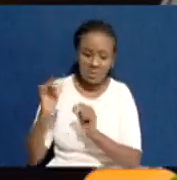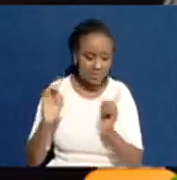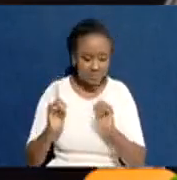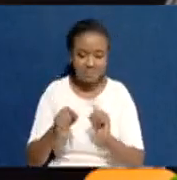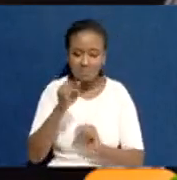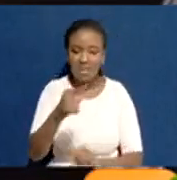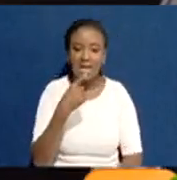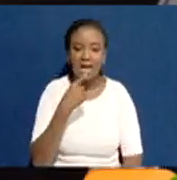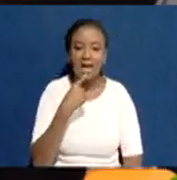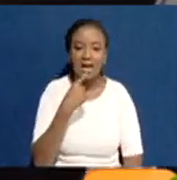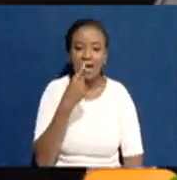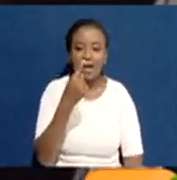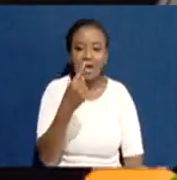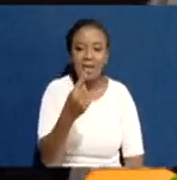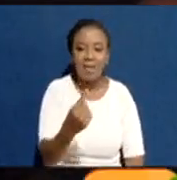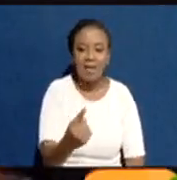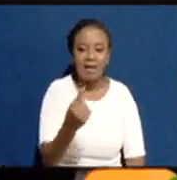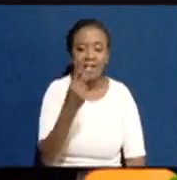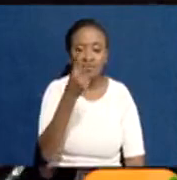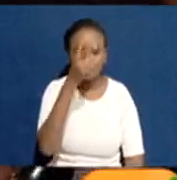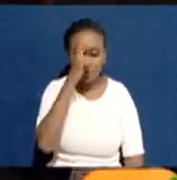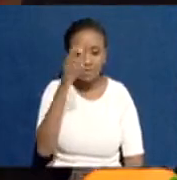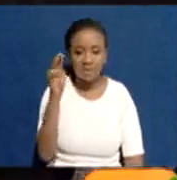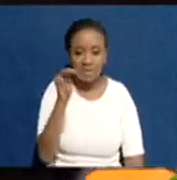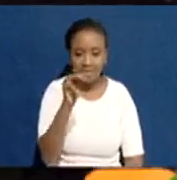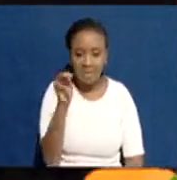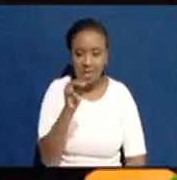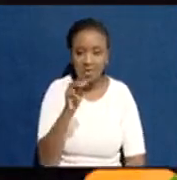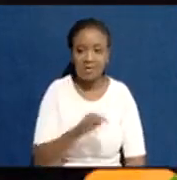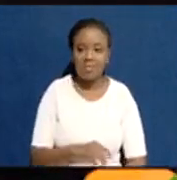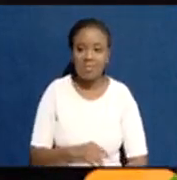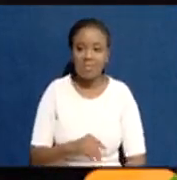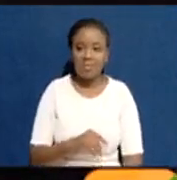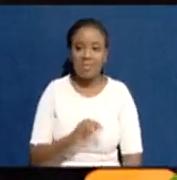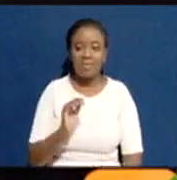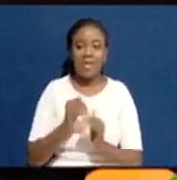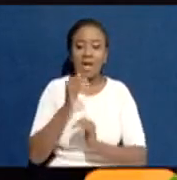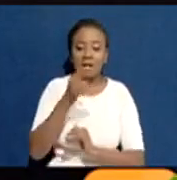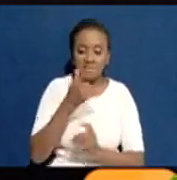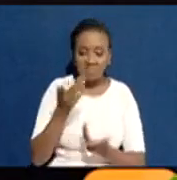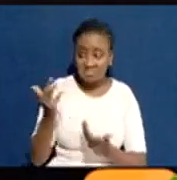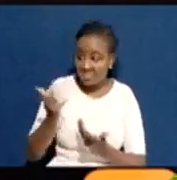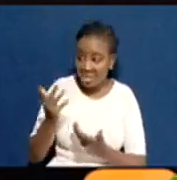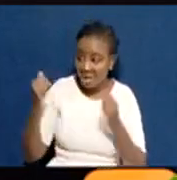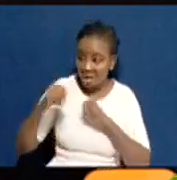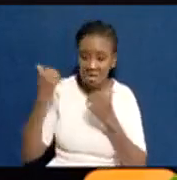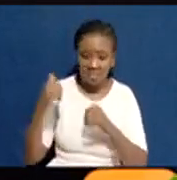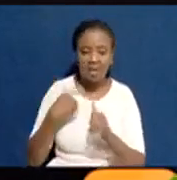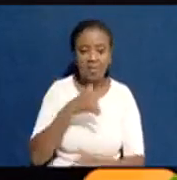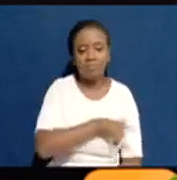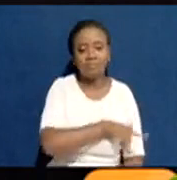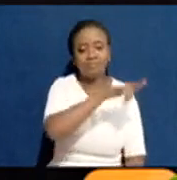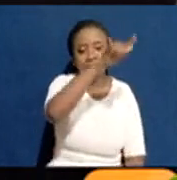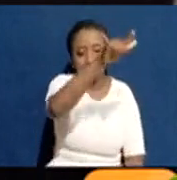the last price that it's going for is 120 million. And thereafter, I traveled to the US for my daughter's